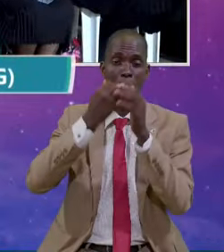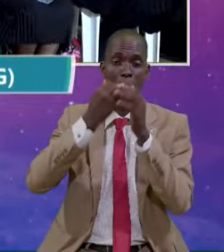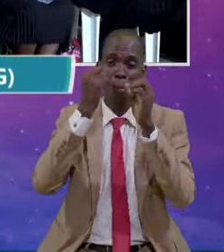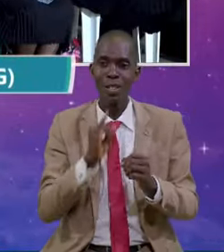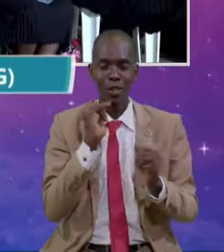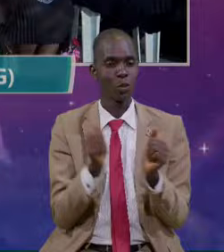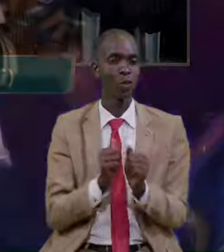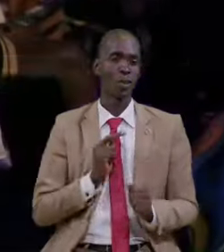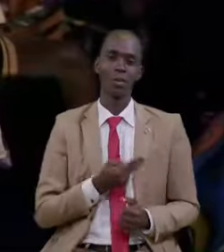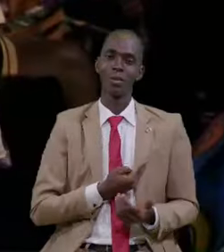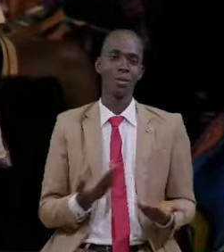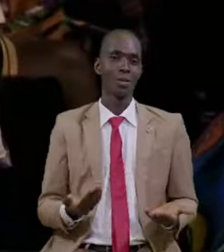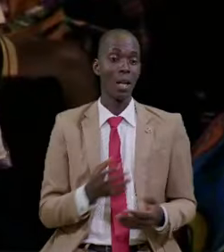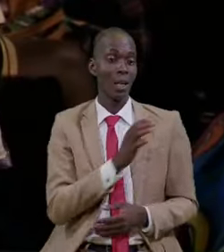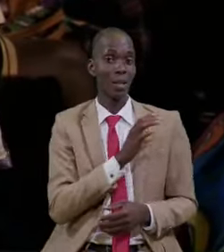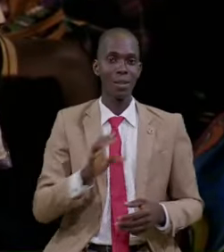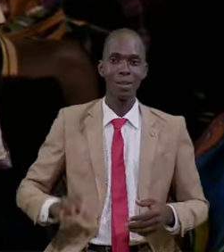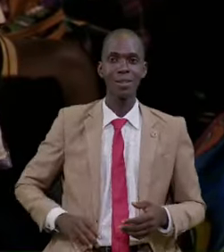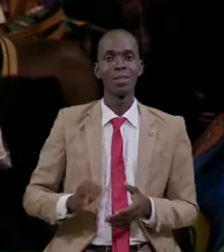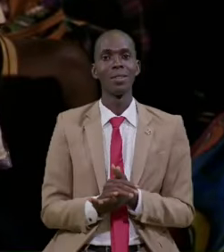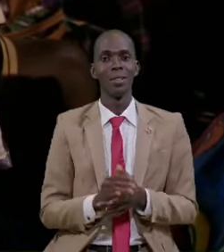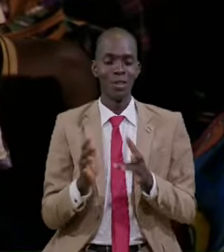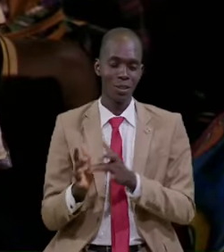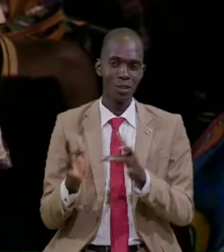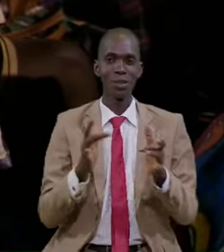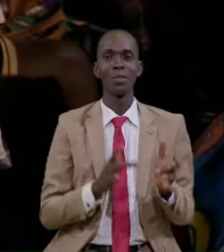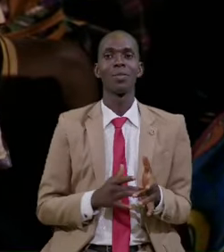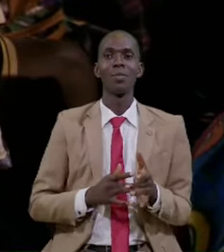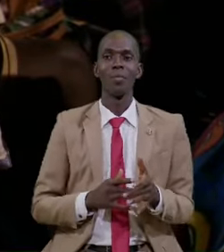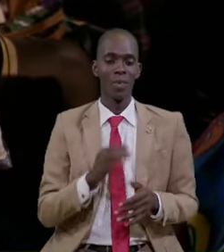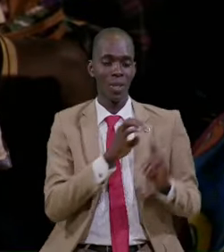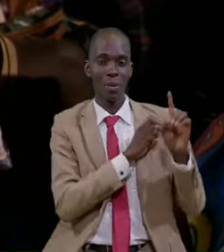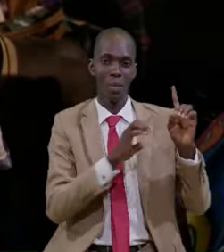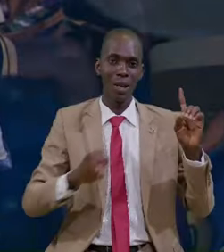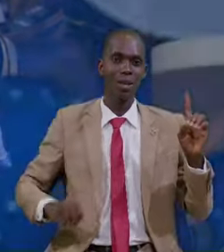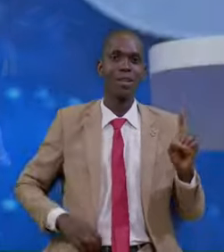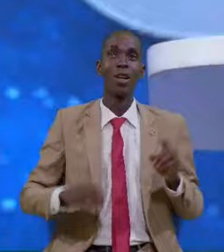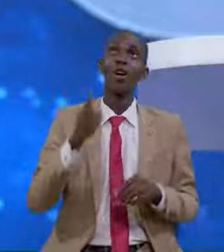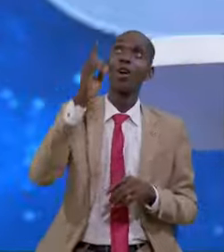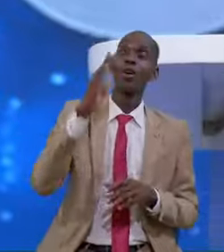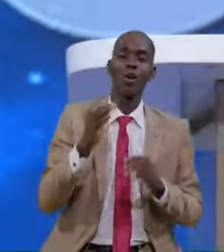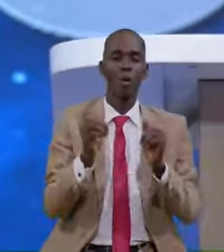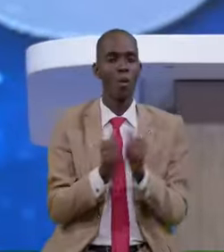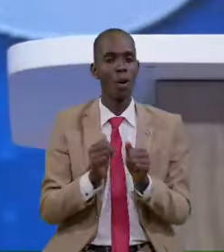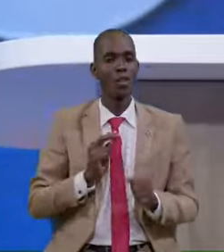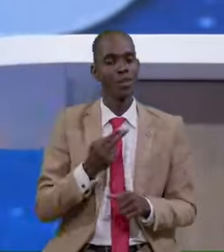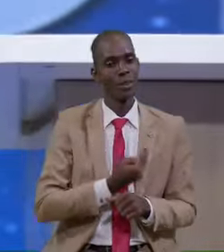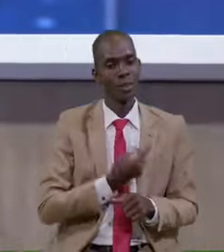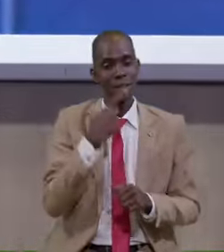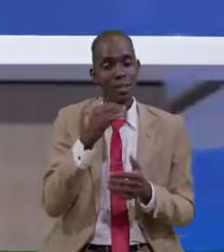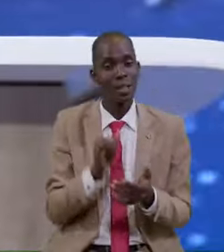us. Christ, Jesus, Emmanuel, God with us. He said,